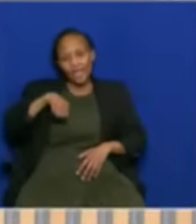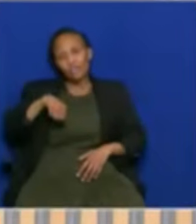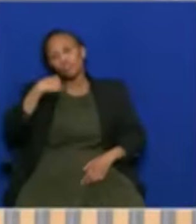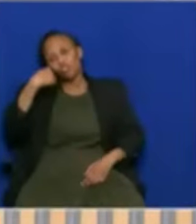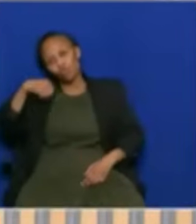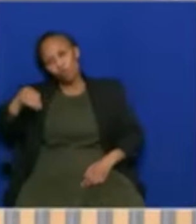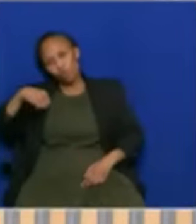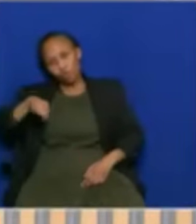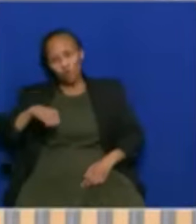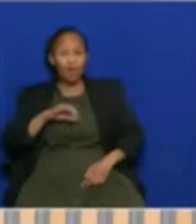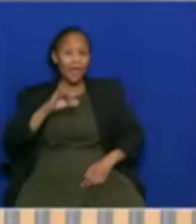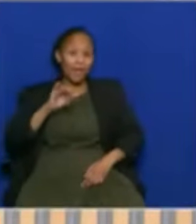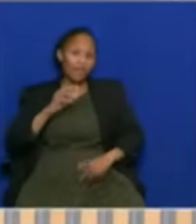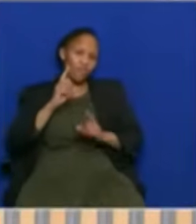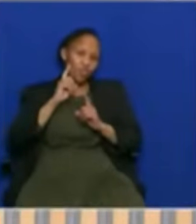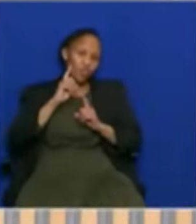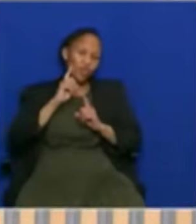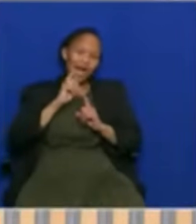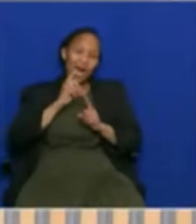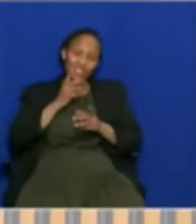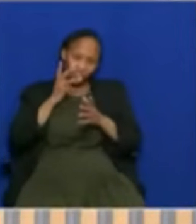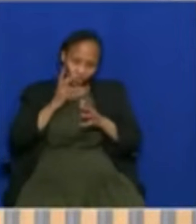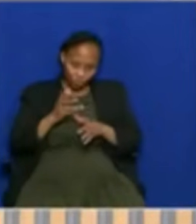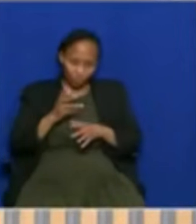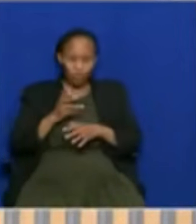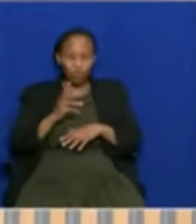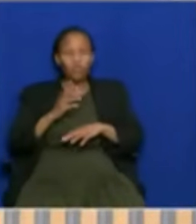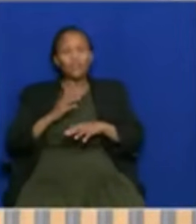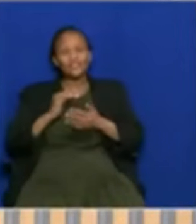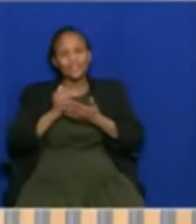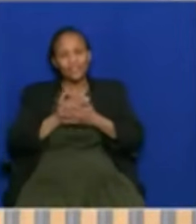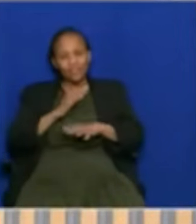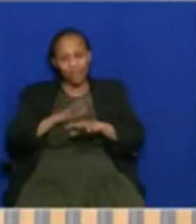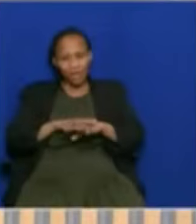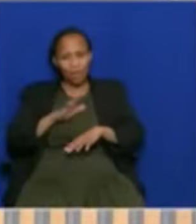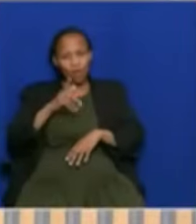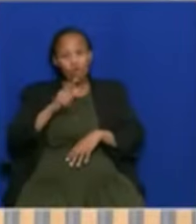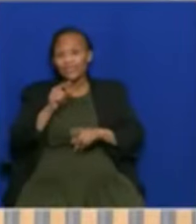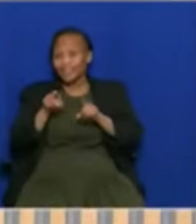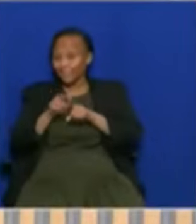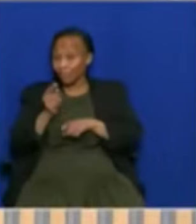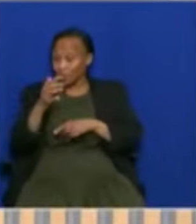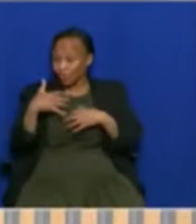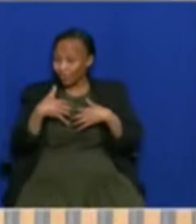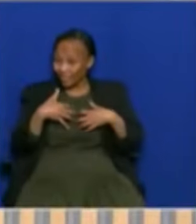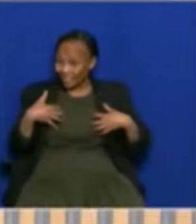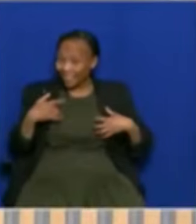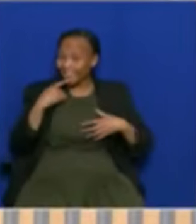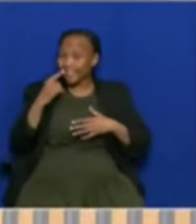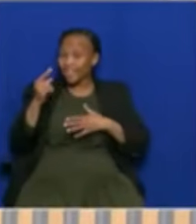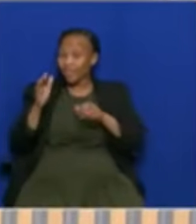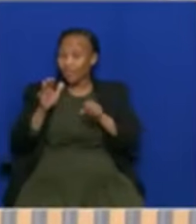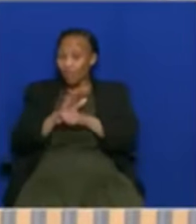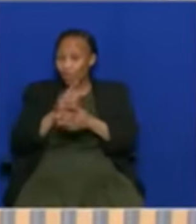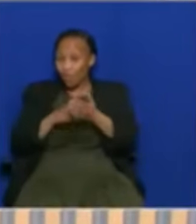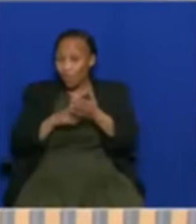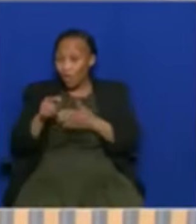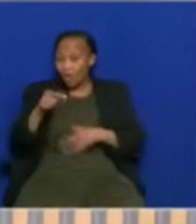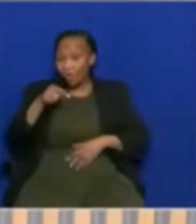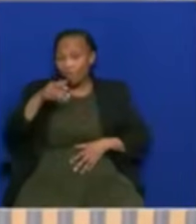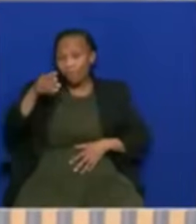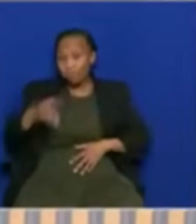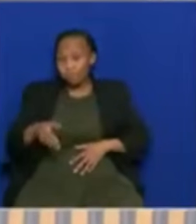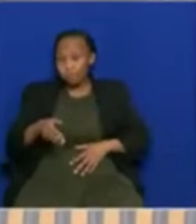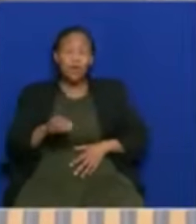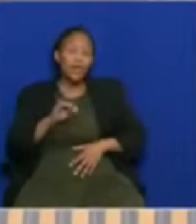and I know you are stressed. You said you've been here for the whole week now. Either the panel was irregularly